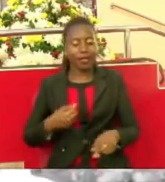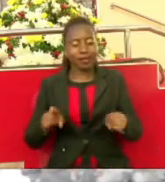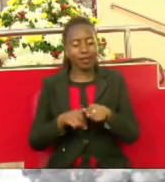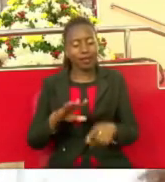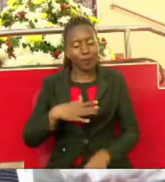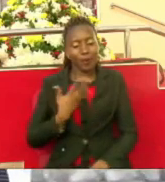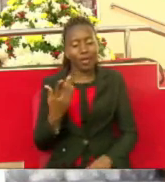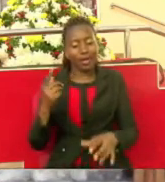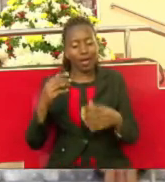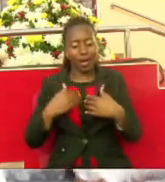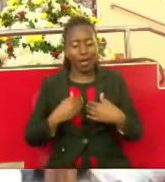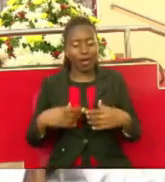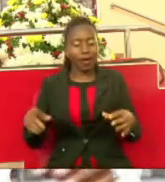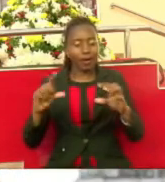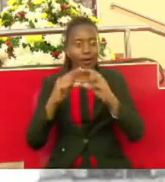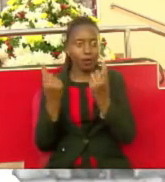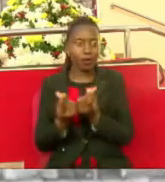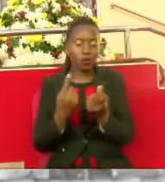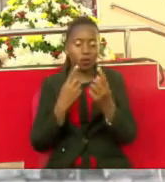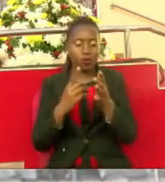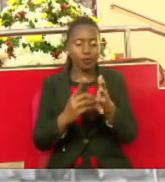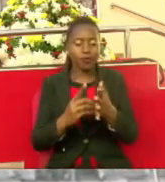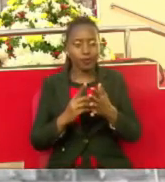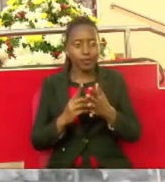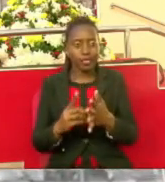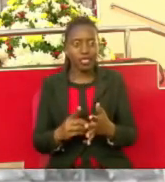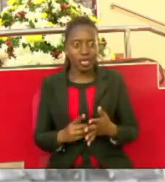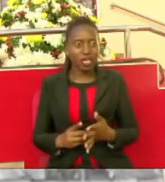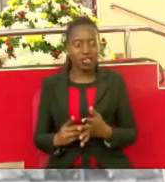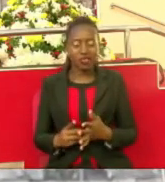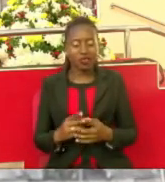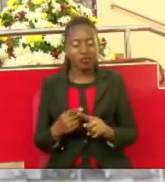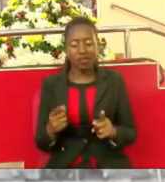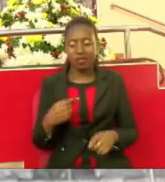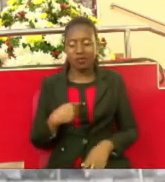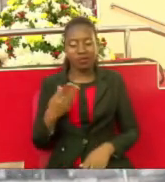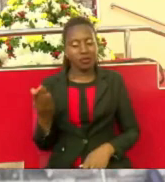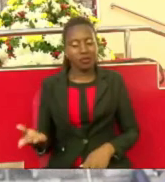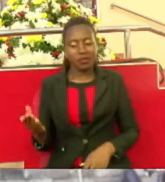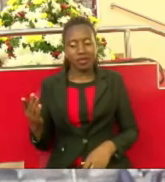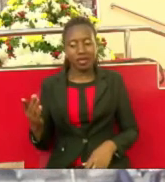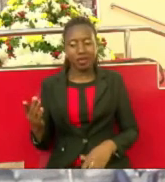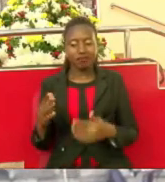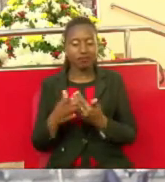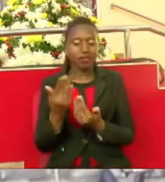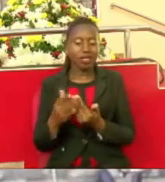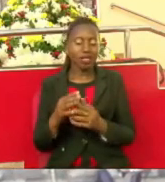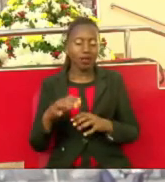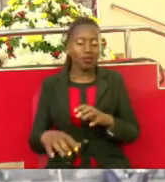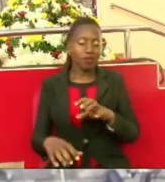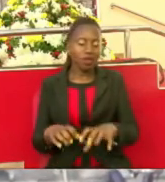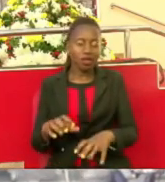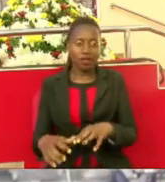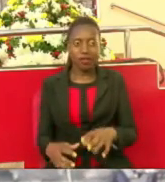me, I would be there looking after the cows and all those things. Na mimi ningekuwa nachunga ng'ombe pale. But I knew my time to read. Lakini nilijua wakati wangu.